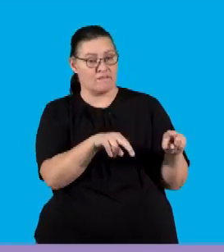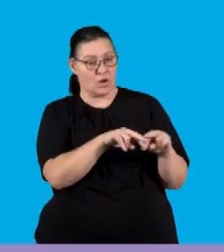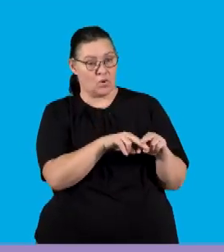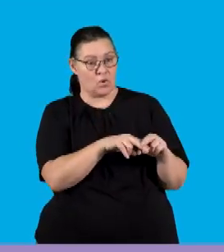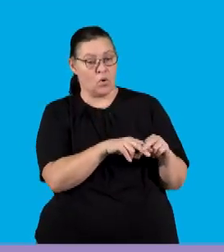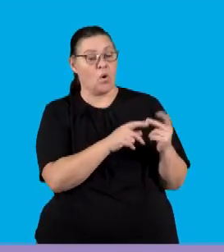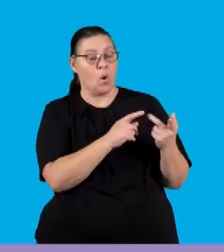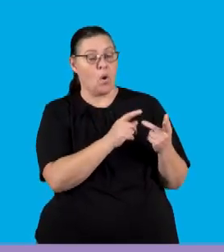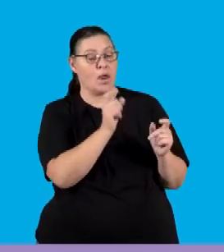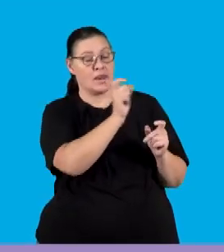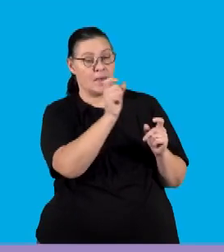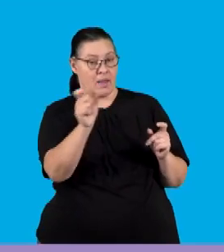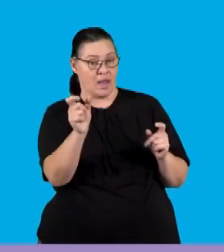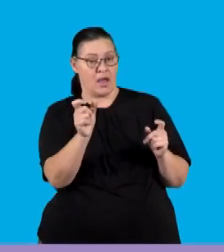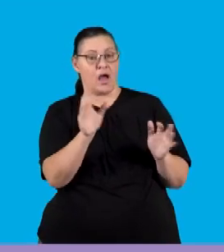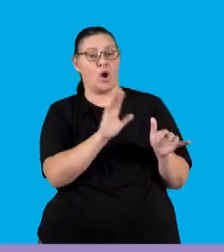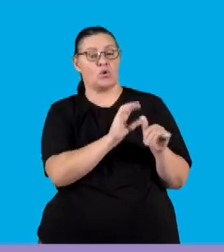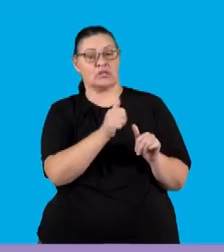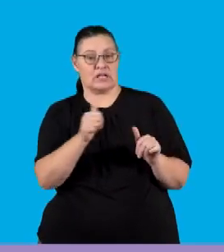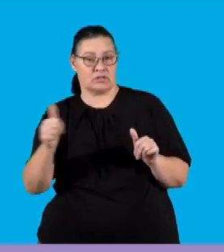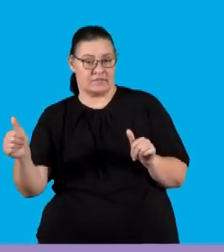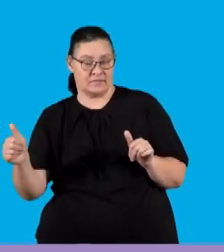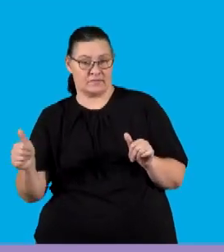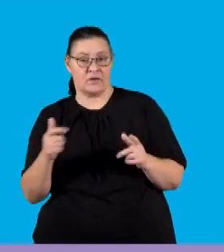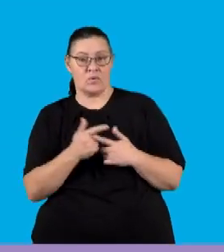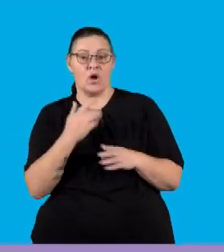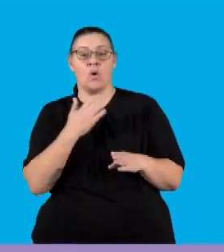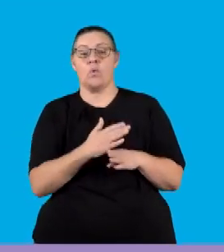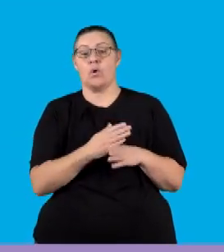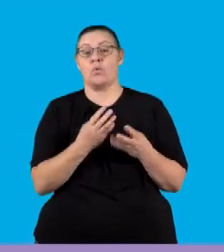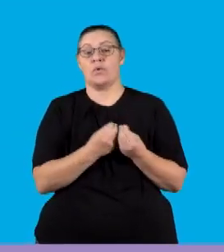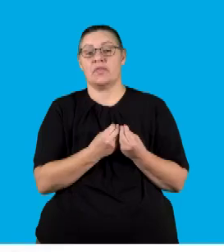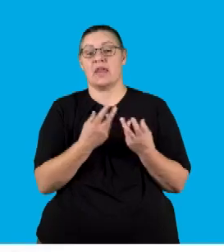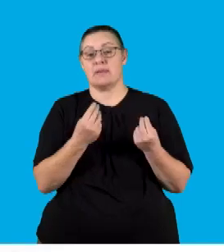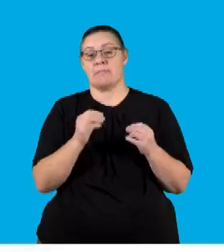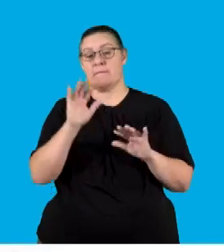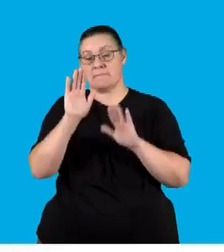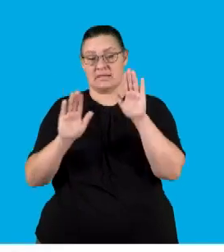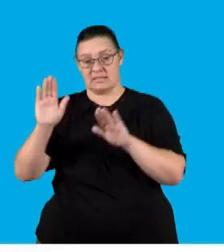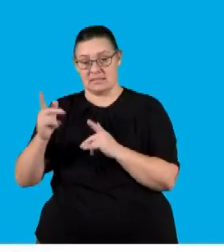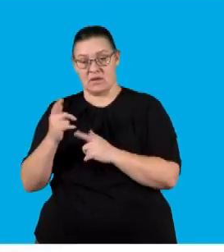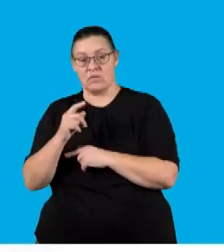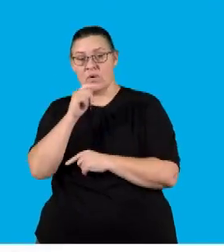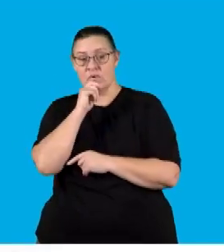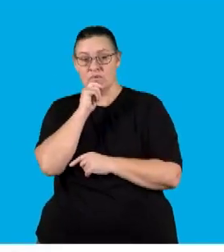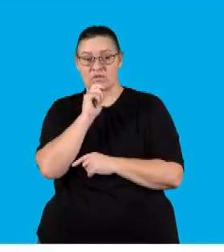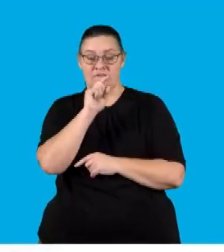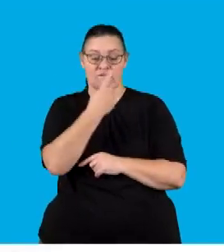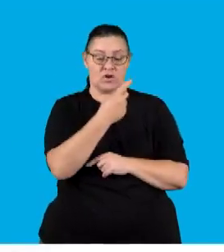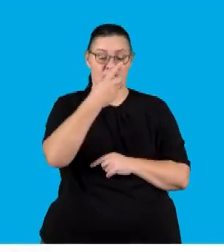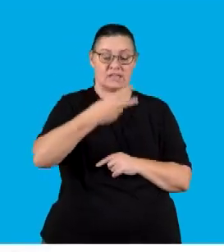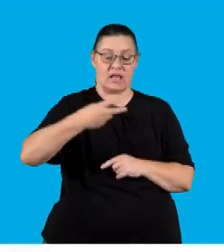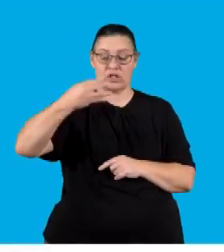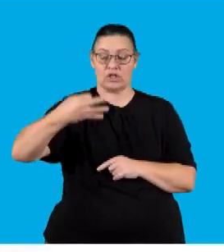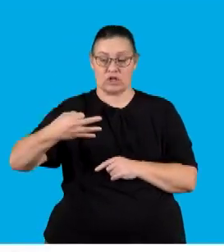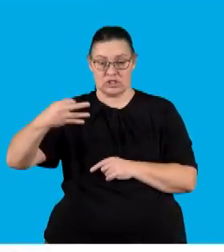or the term numbers are consecutive. You remember when we were working with number patterns, how we would use the first, the